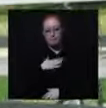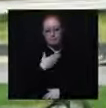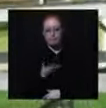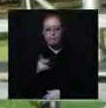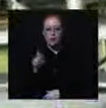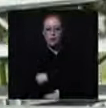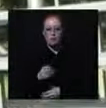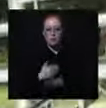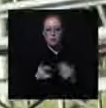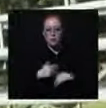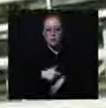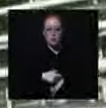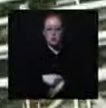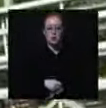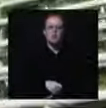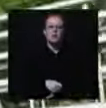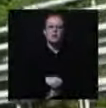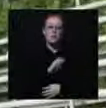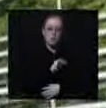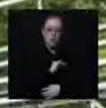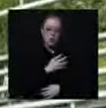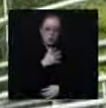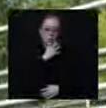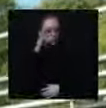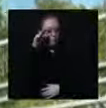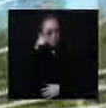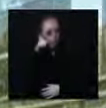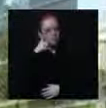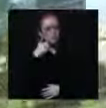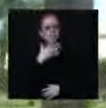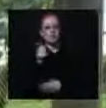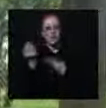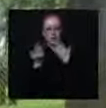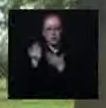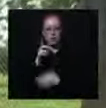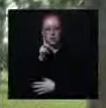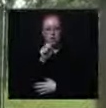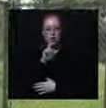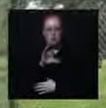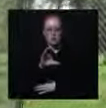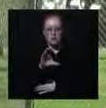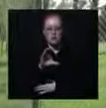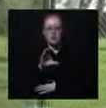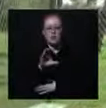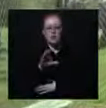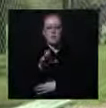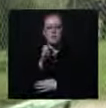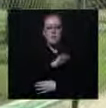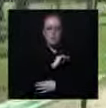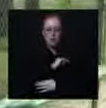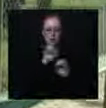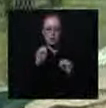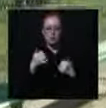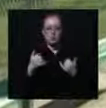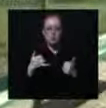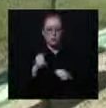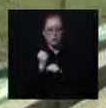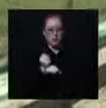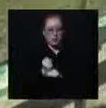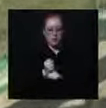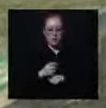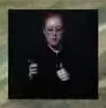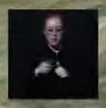Thanks to the tenacity of Matthew and his mom Jennifer, as well as the services of the Disability Rights Center, Matthew got to play ball.